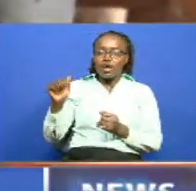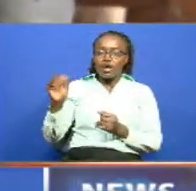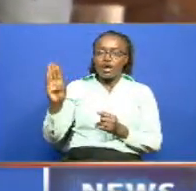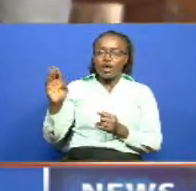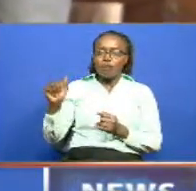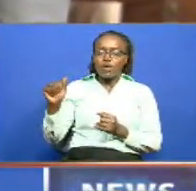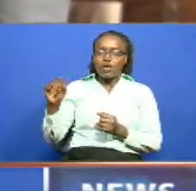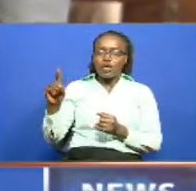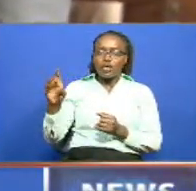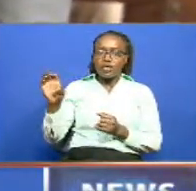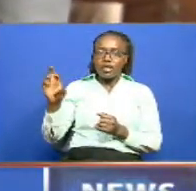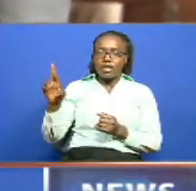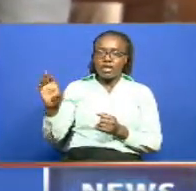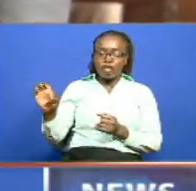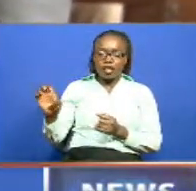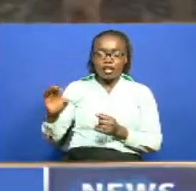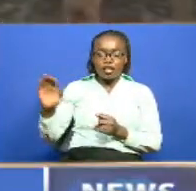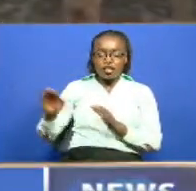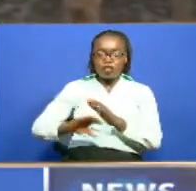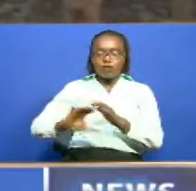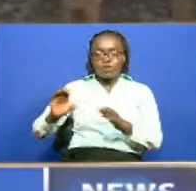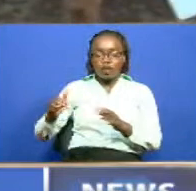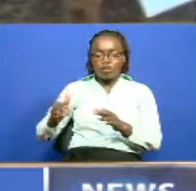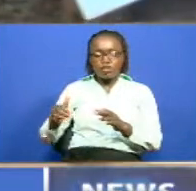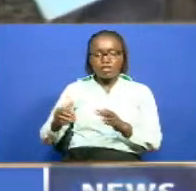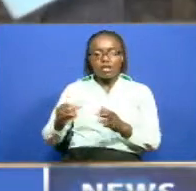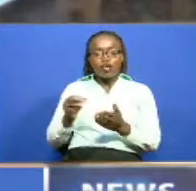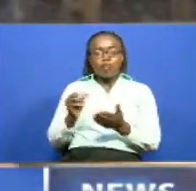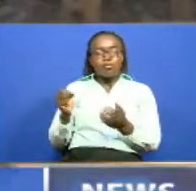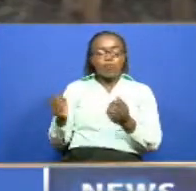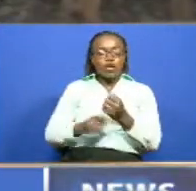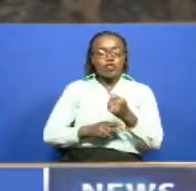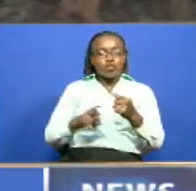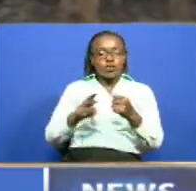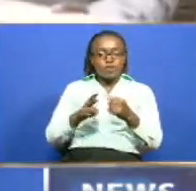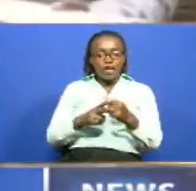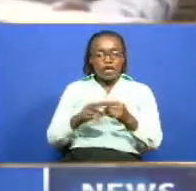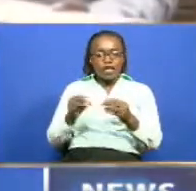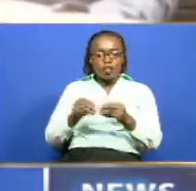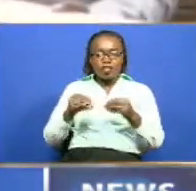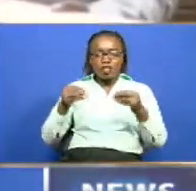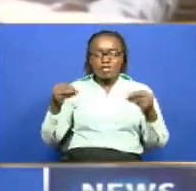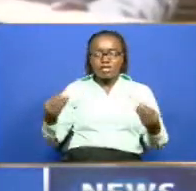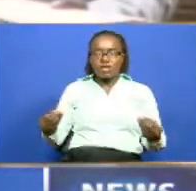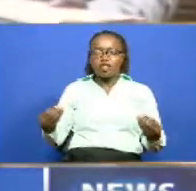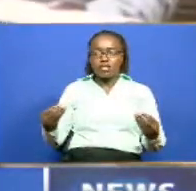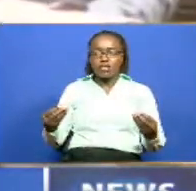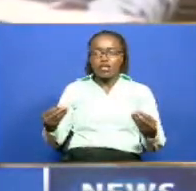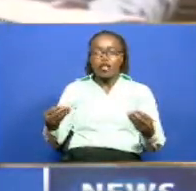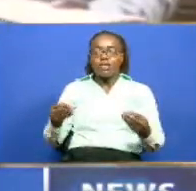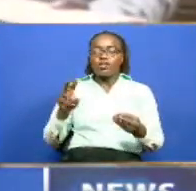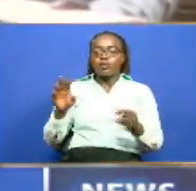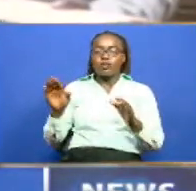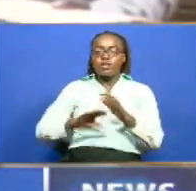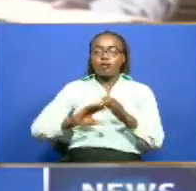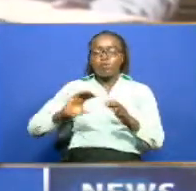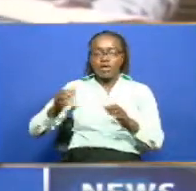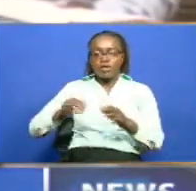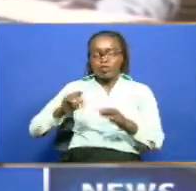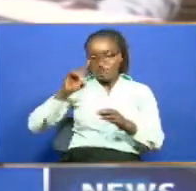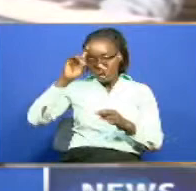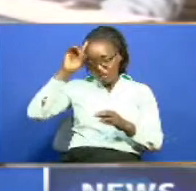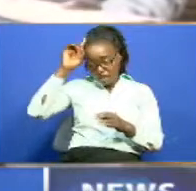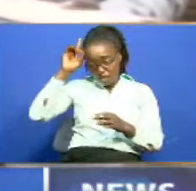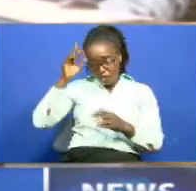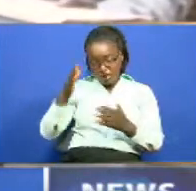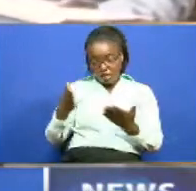On July 3, 2020, a gazette notice 4571 established 2 sub-counties in Nyandarua County, namely Aberdare